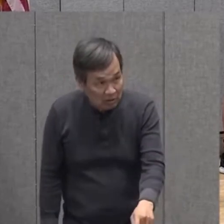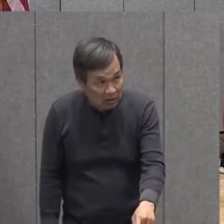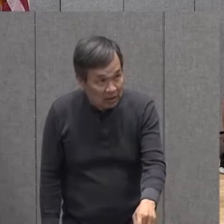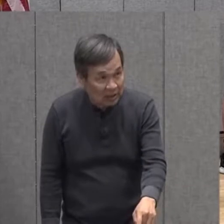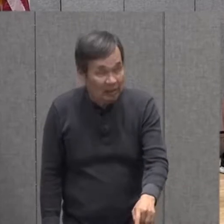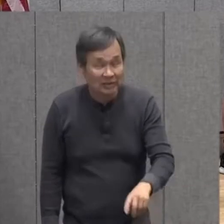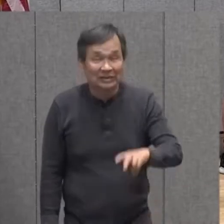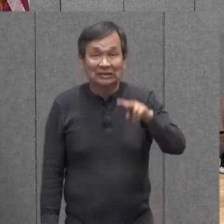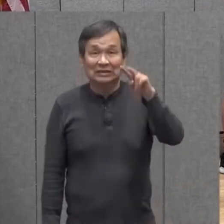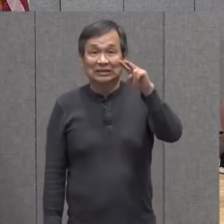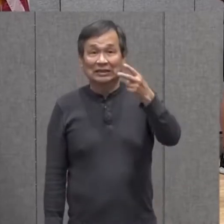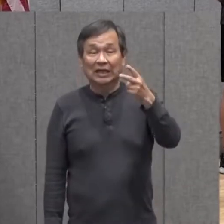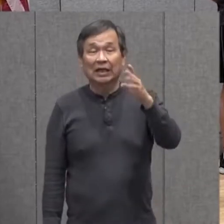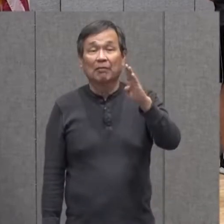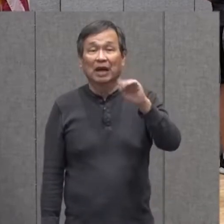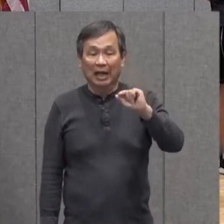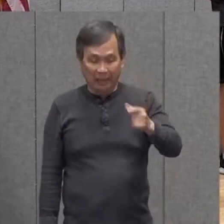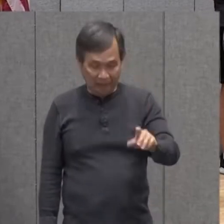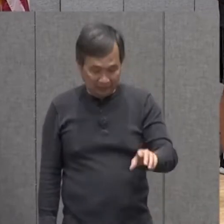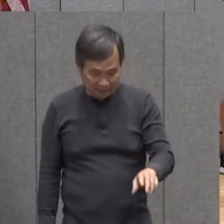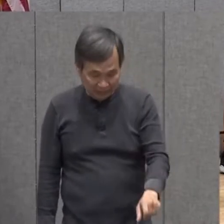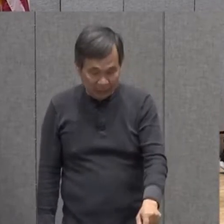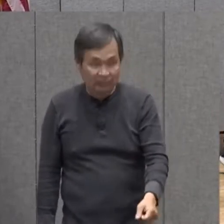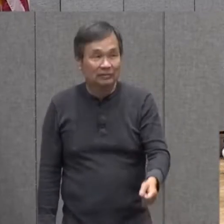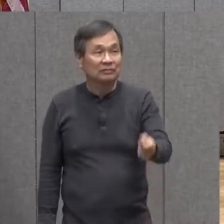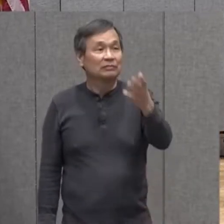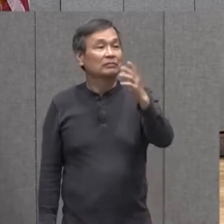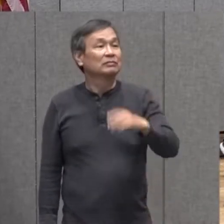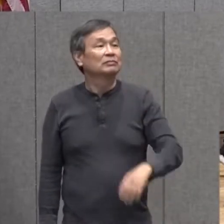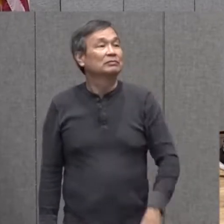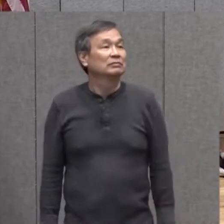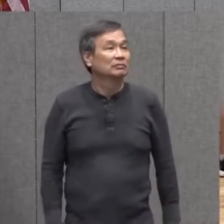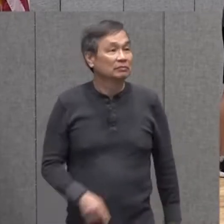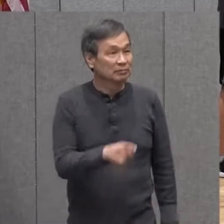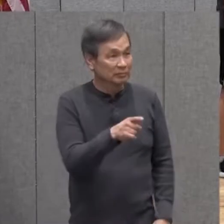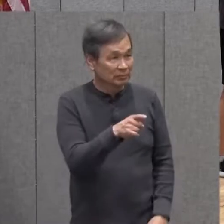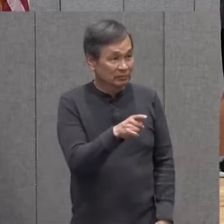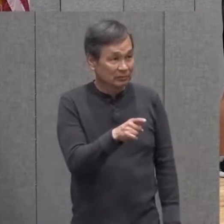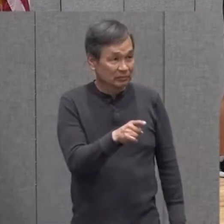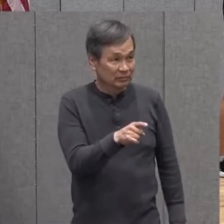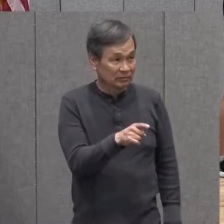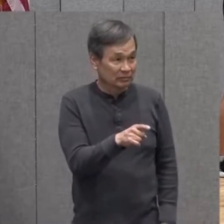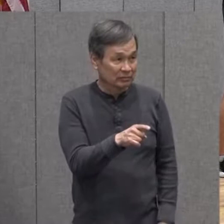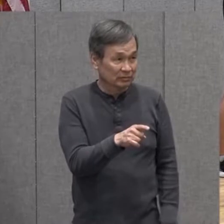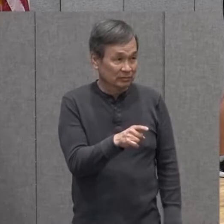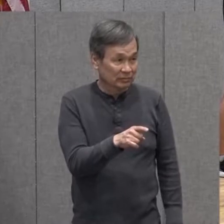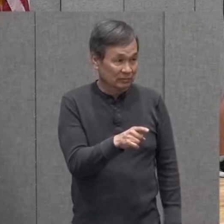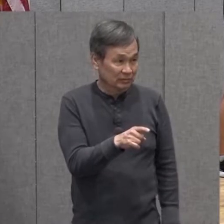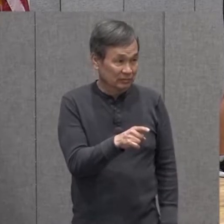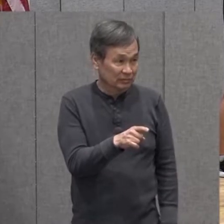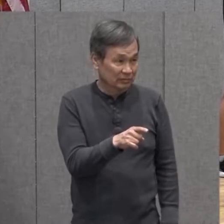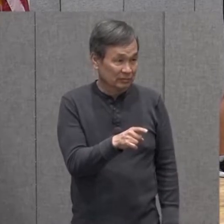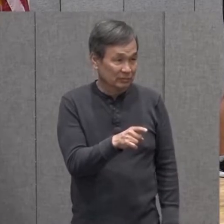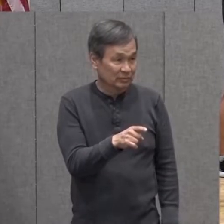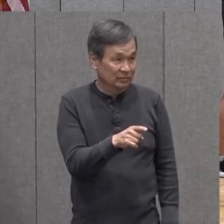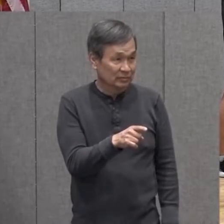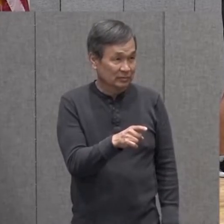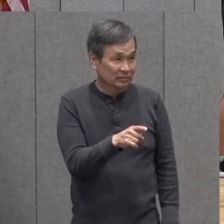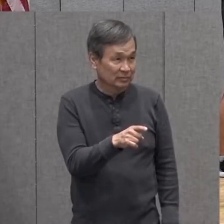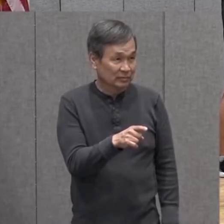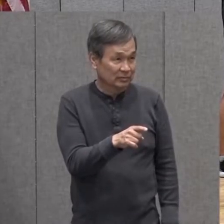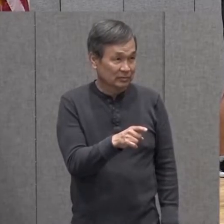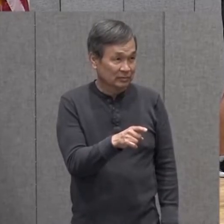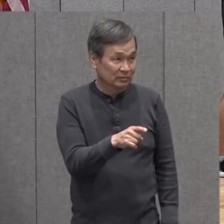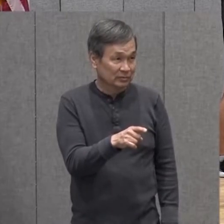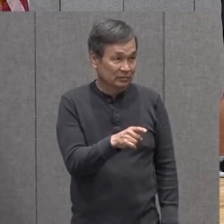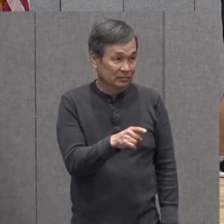pick up my second bag, and then I'm going to throw that one in the air. Ahora miren lo que voy a hacer. Tiro la primera, voy a dejar que caiga primero y luego agarro